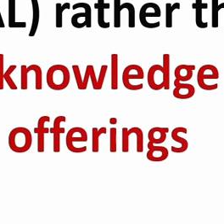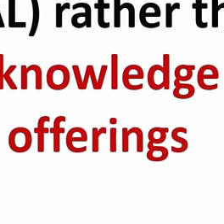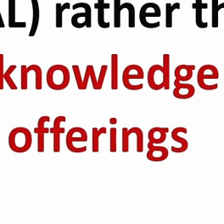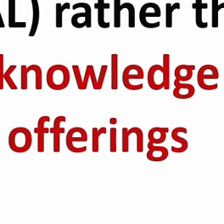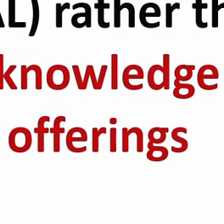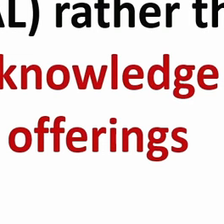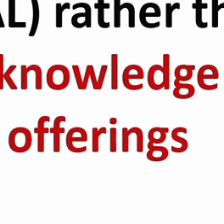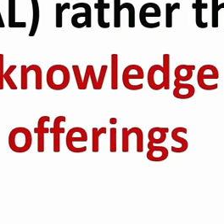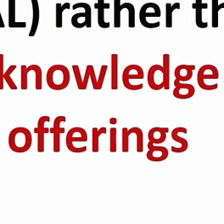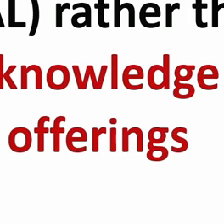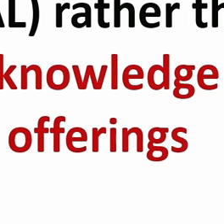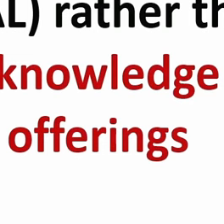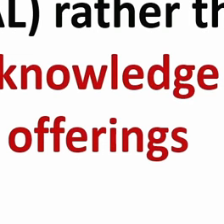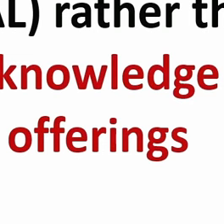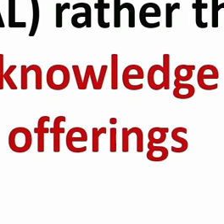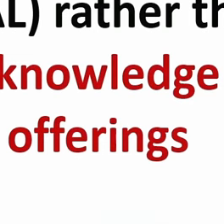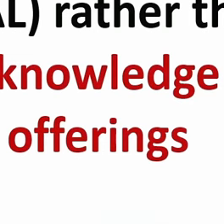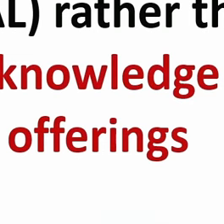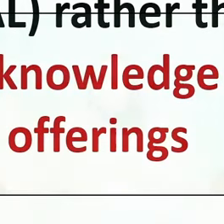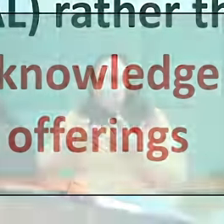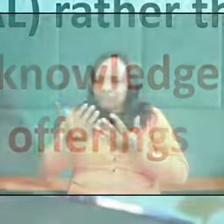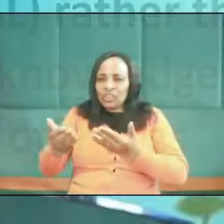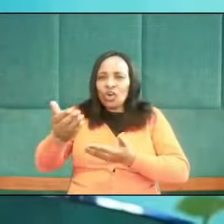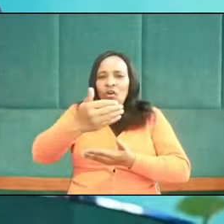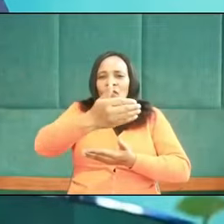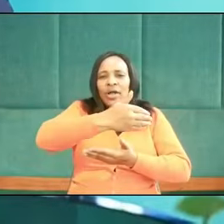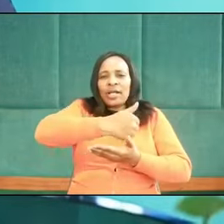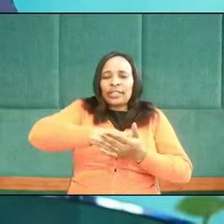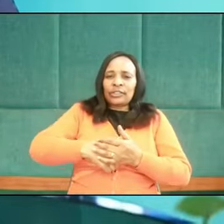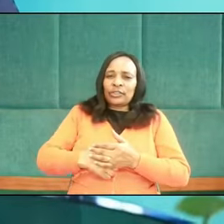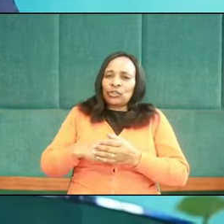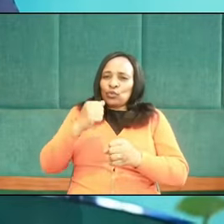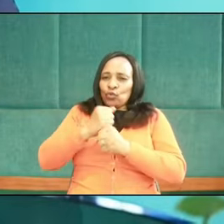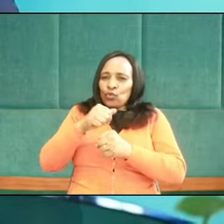than burnt offerings having to do with ceremonies.